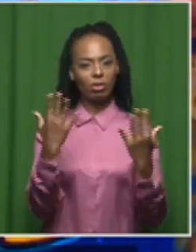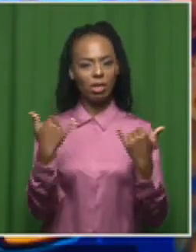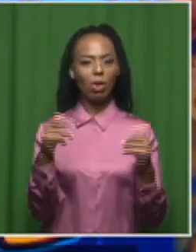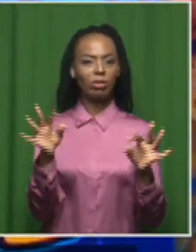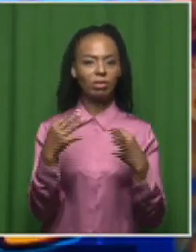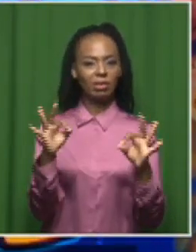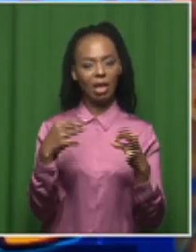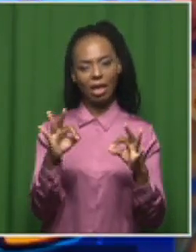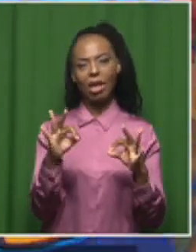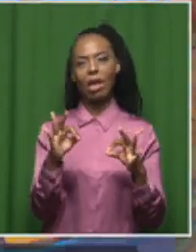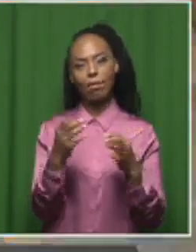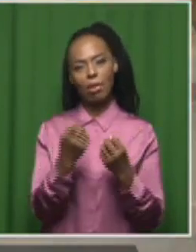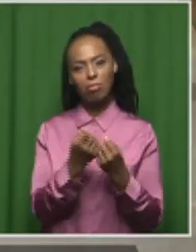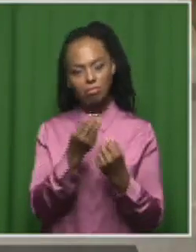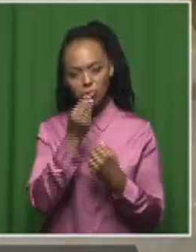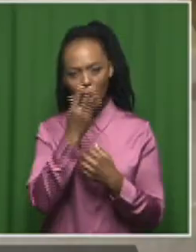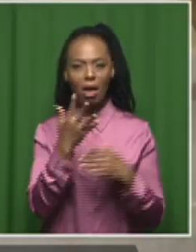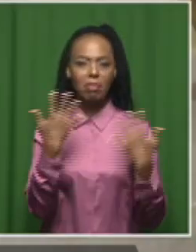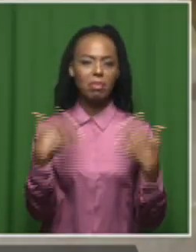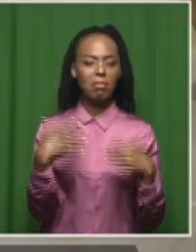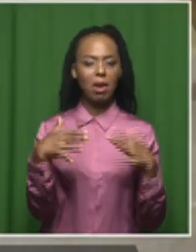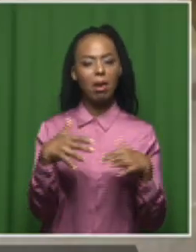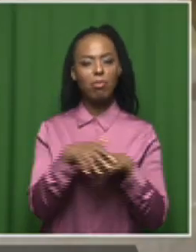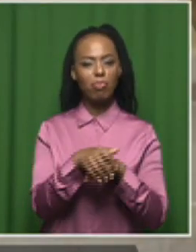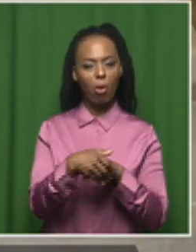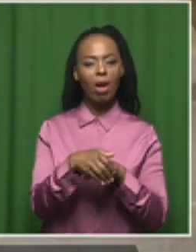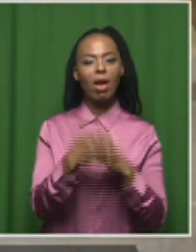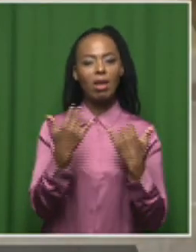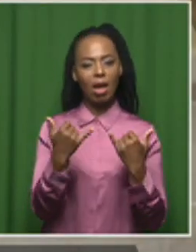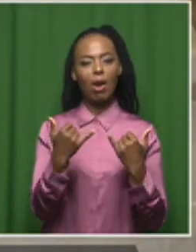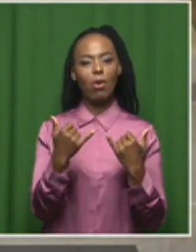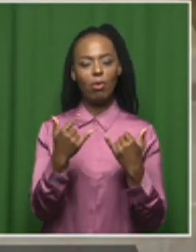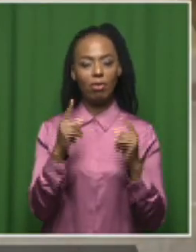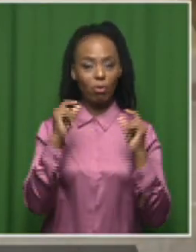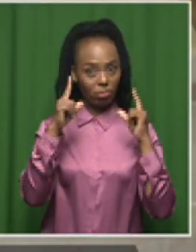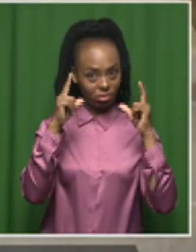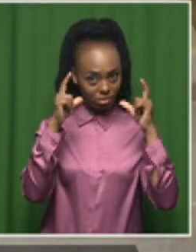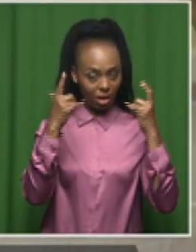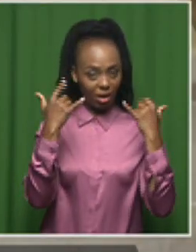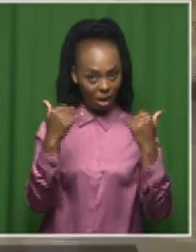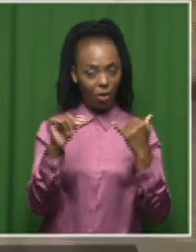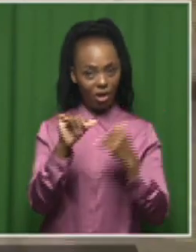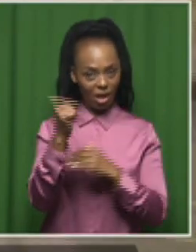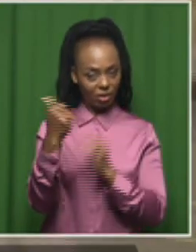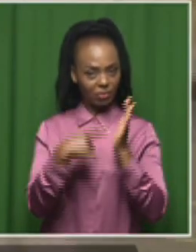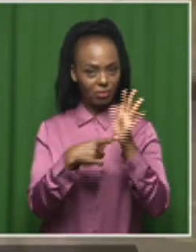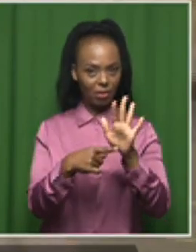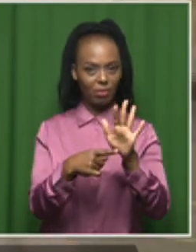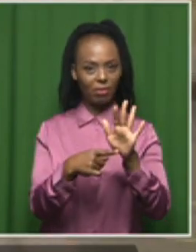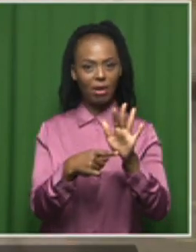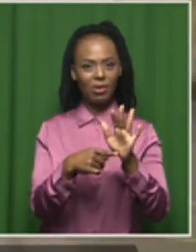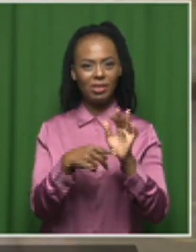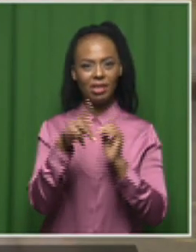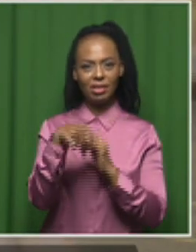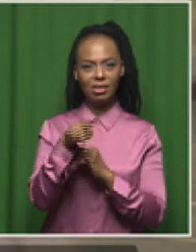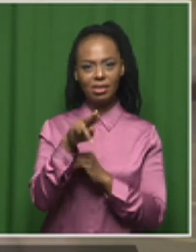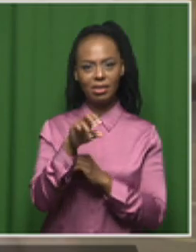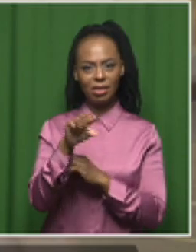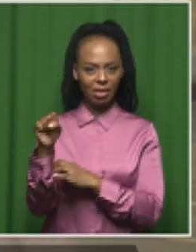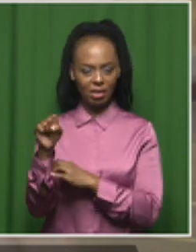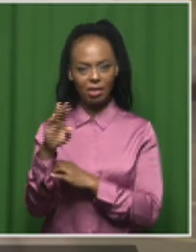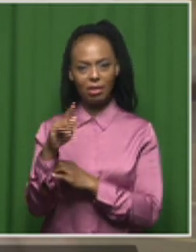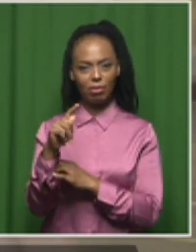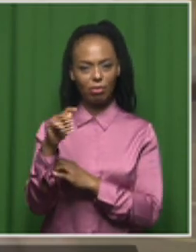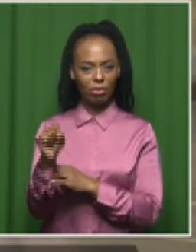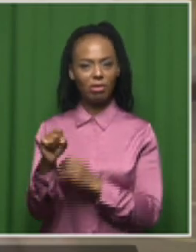wear a pair of fancy boots. Please proceed with caution as we get into this next chat. Puss in Boots is a family-friendly pantomime